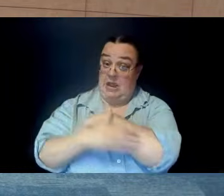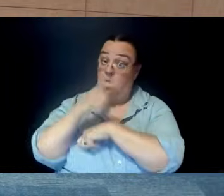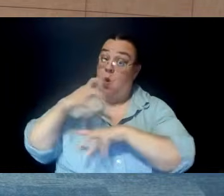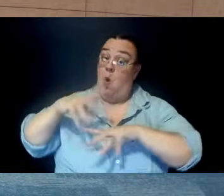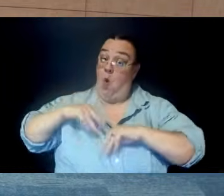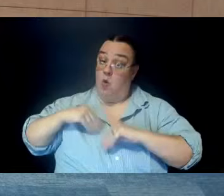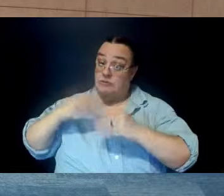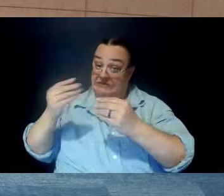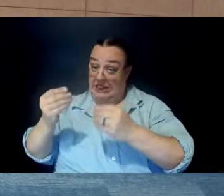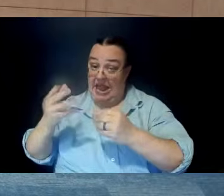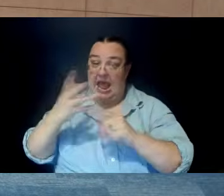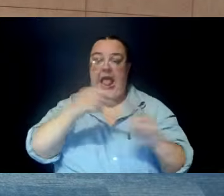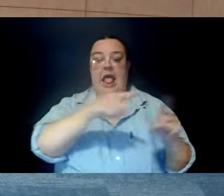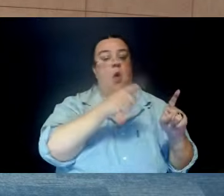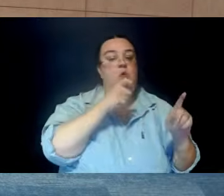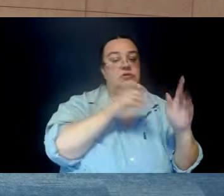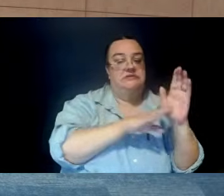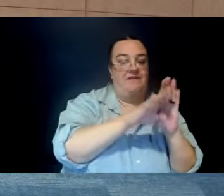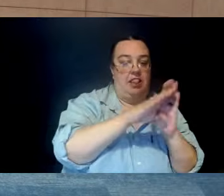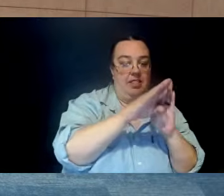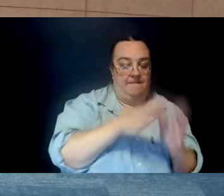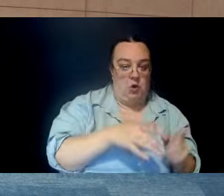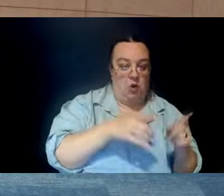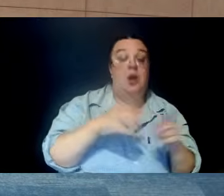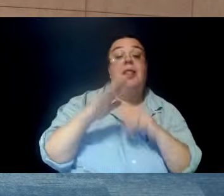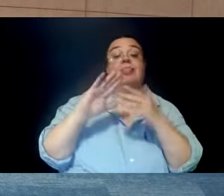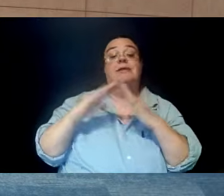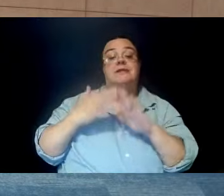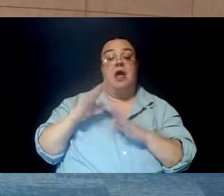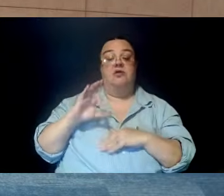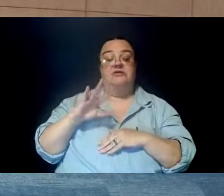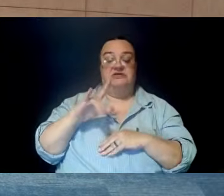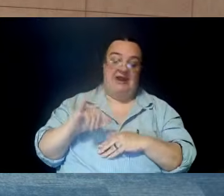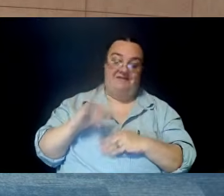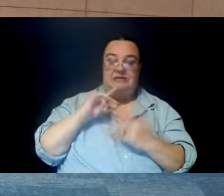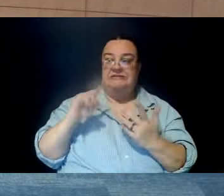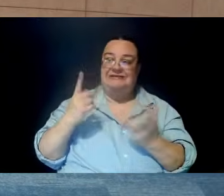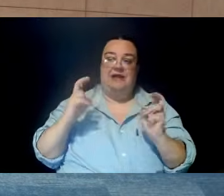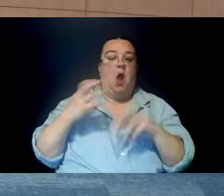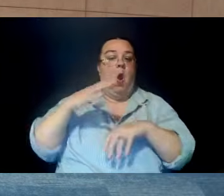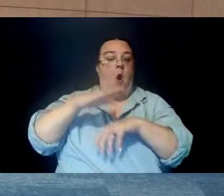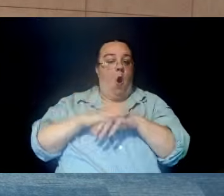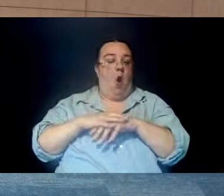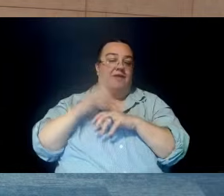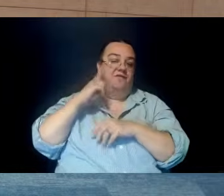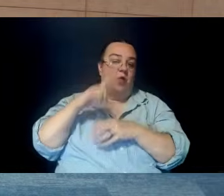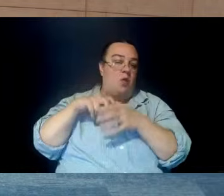developer. And the town of Cheverly is essentially along for the ride on Section 3.